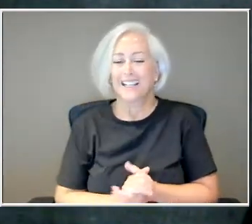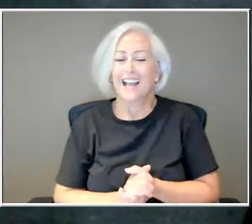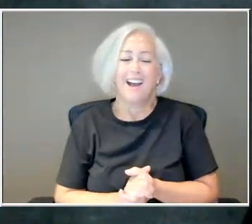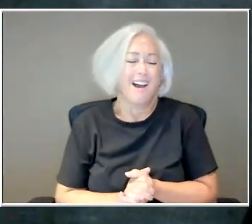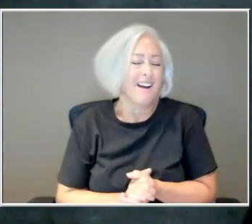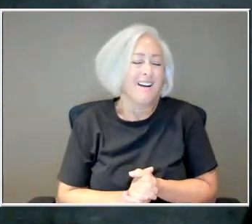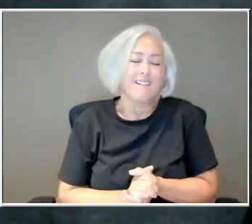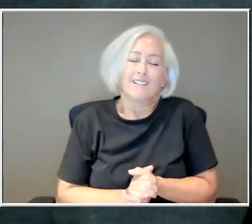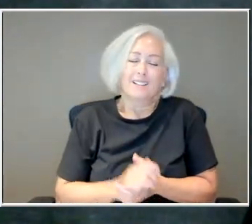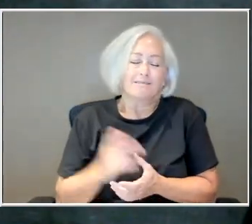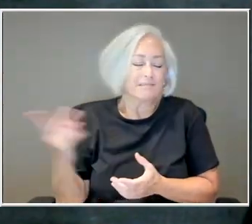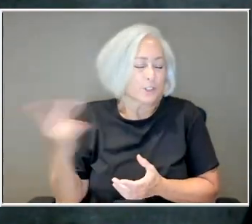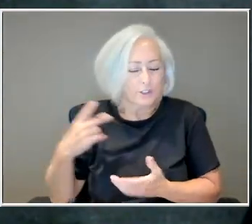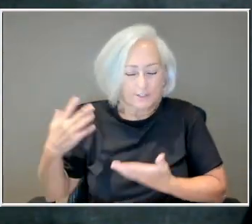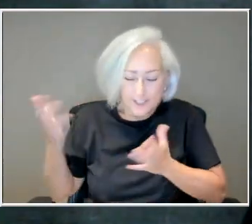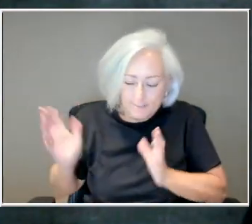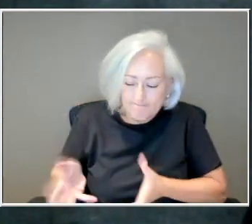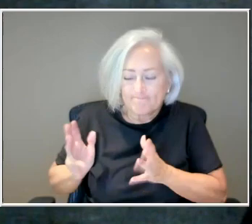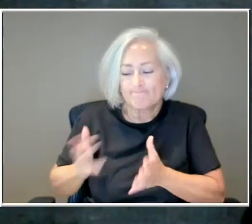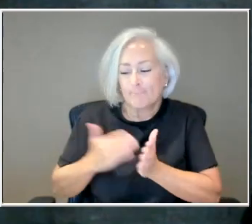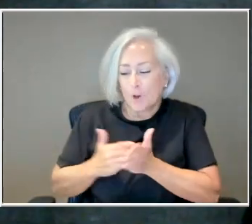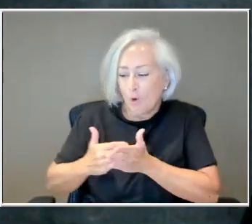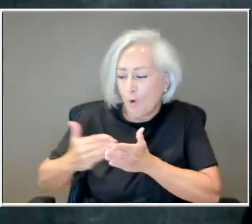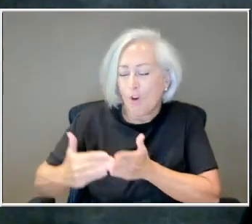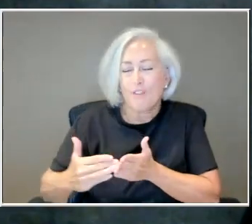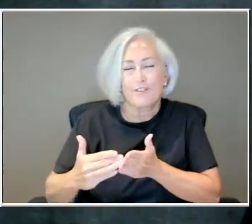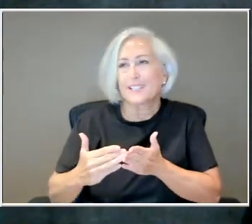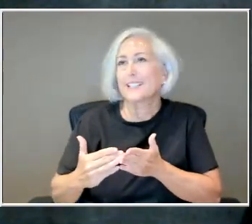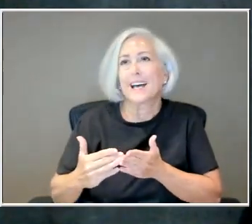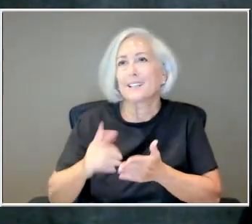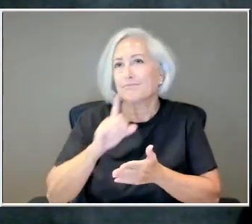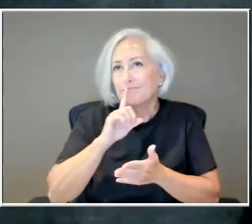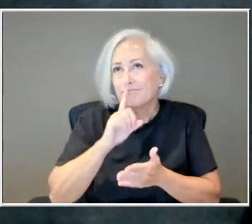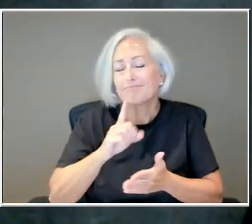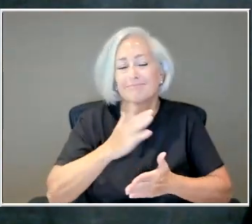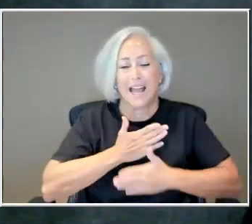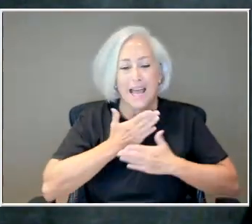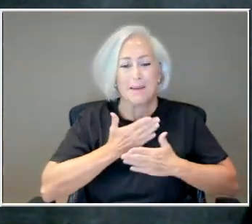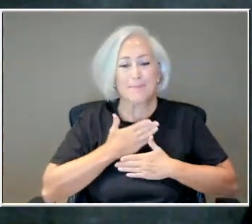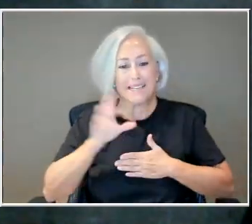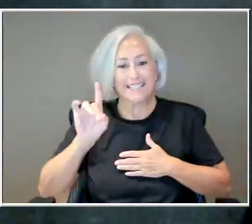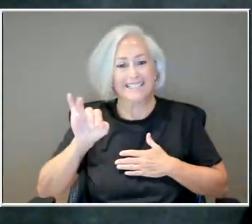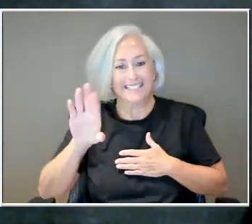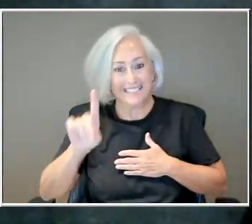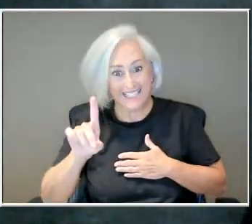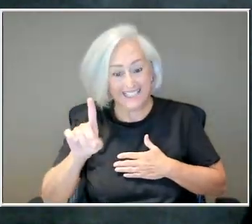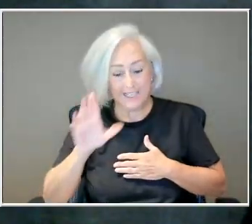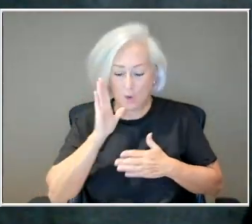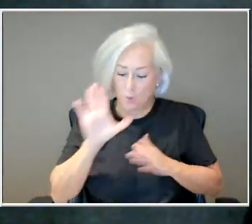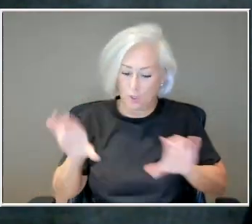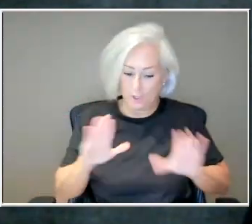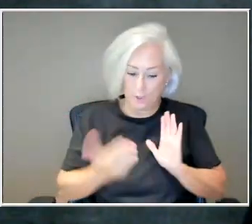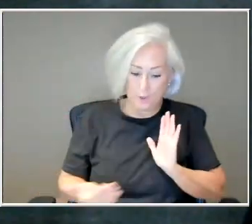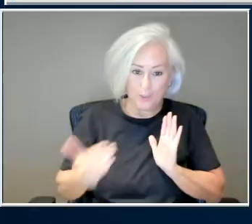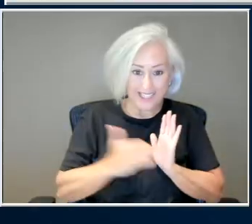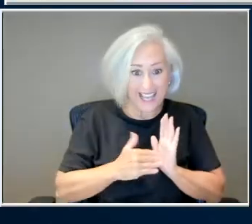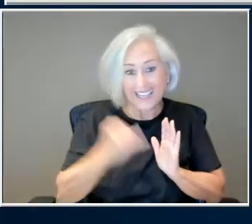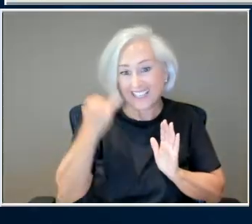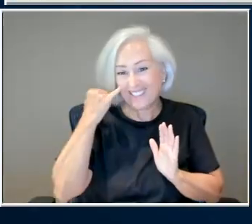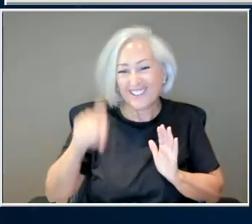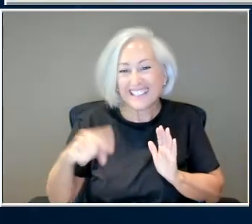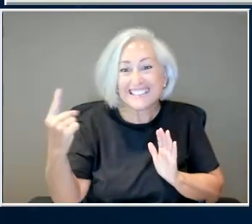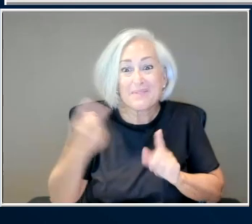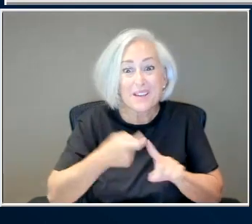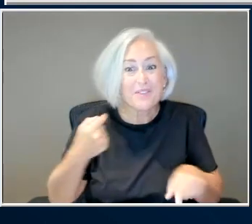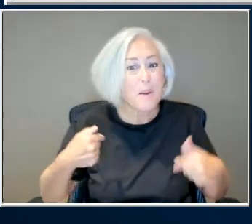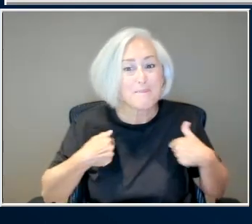we've talked about this a lot, and I'm happy I did it, and I would do it again. And if you need anything else from me, if you need